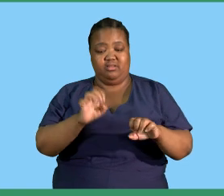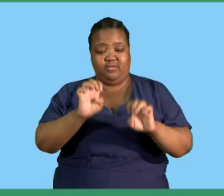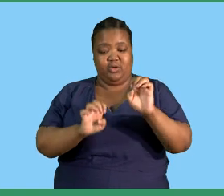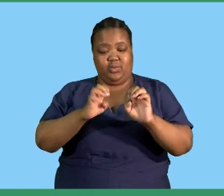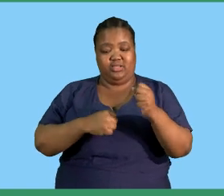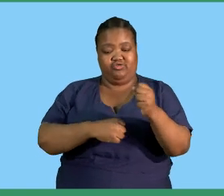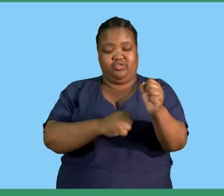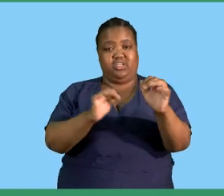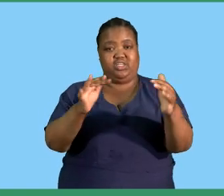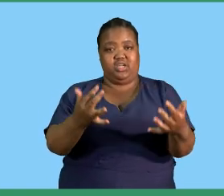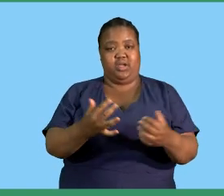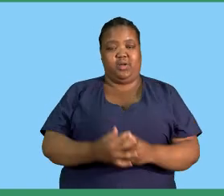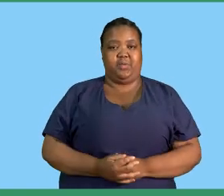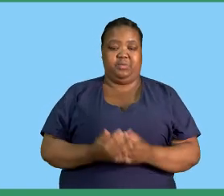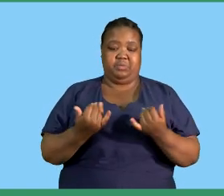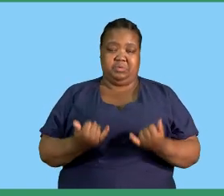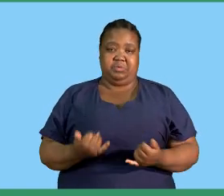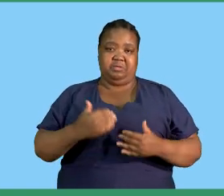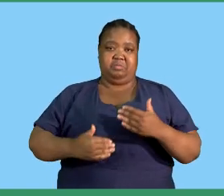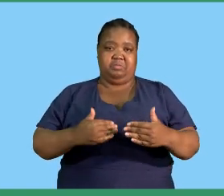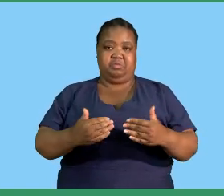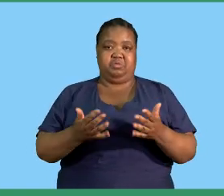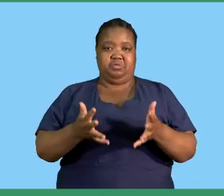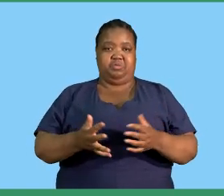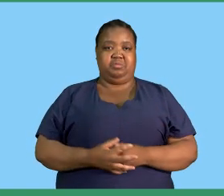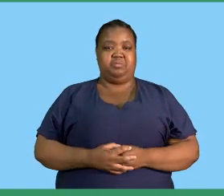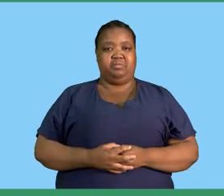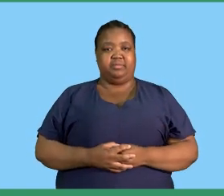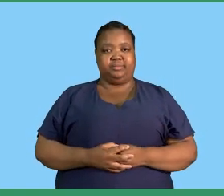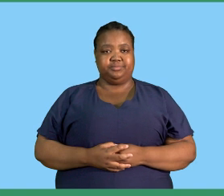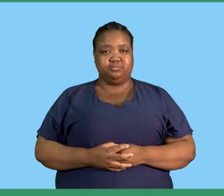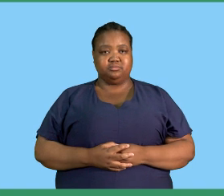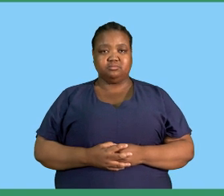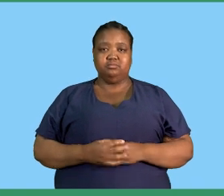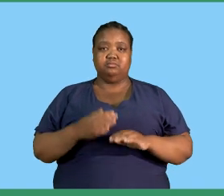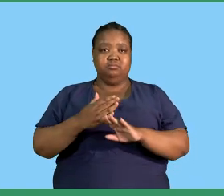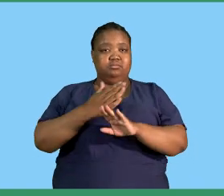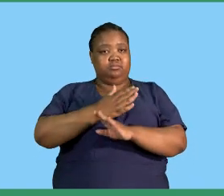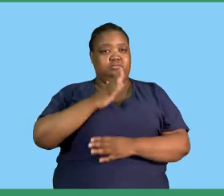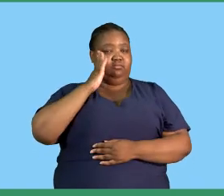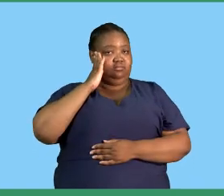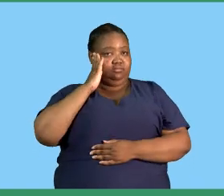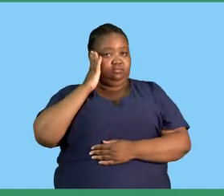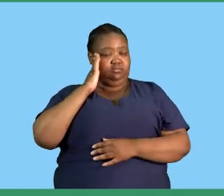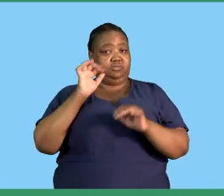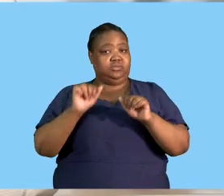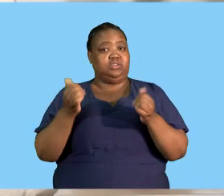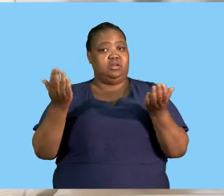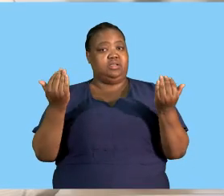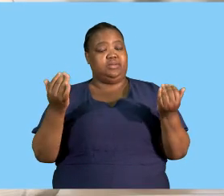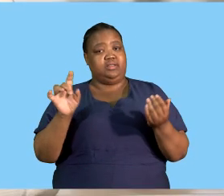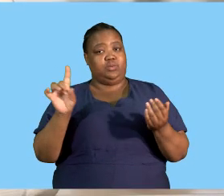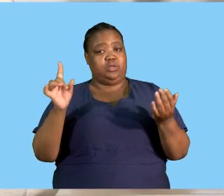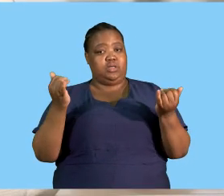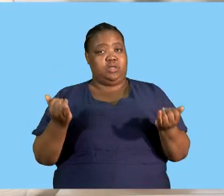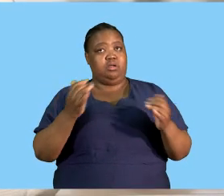strategy. Right. So this is our journey for today's lesson. Right, so pre-knowledge, this is what is expected of